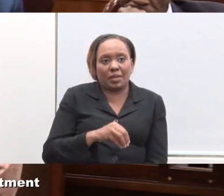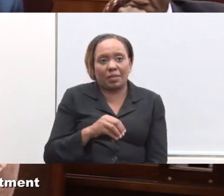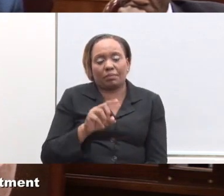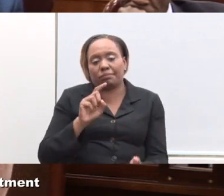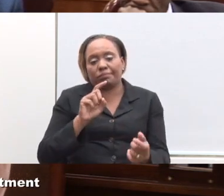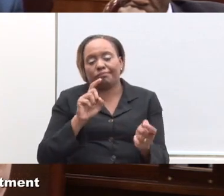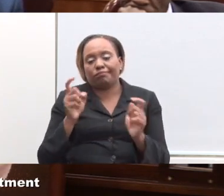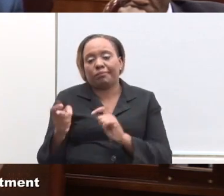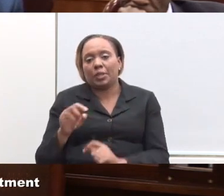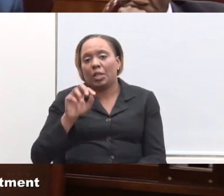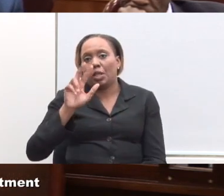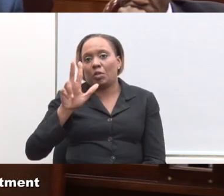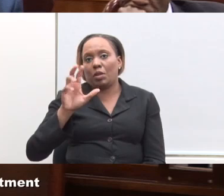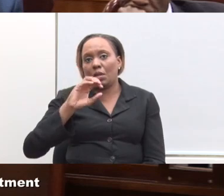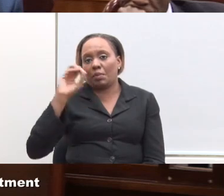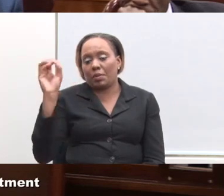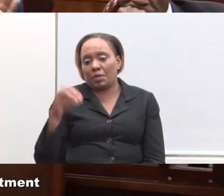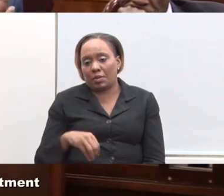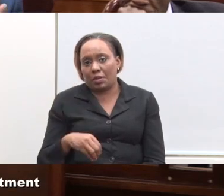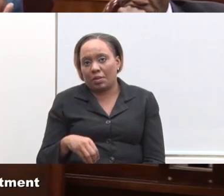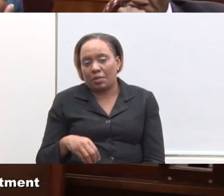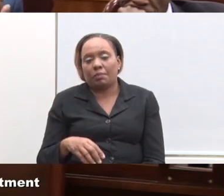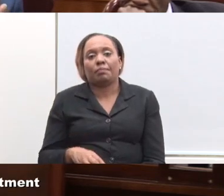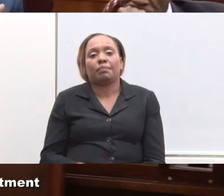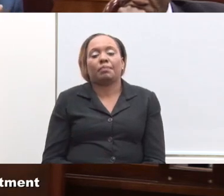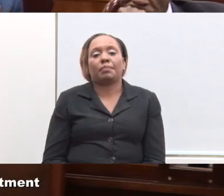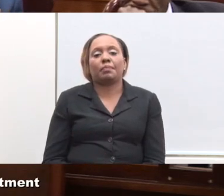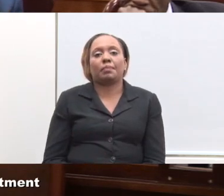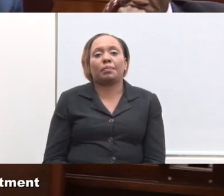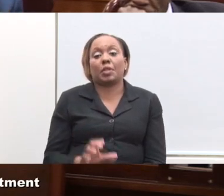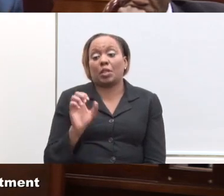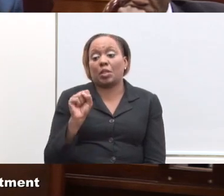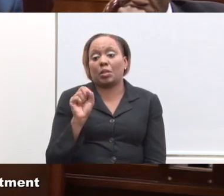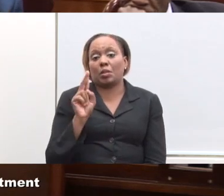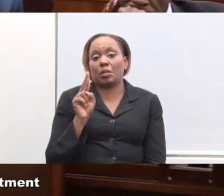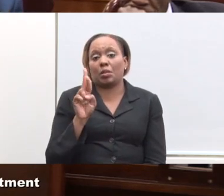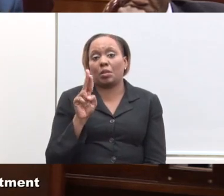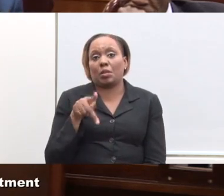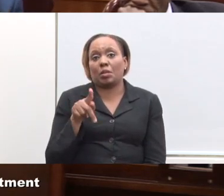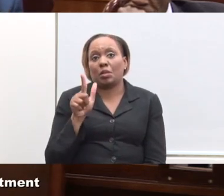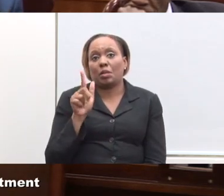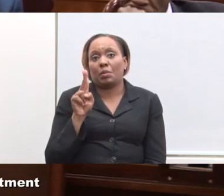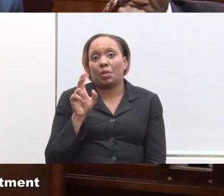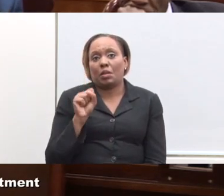instance, based on the 50% reduction in tourism